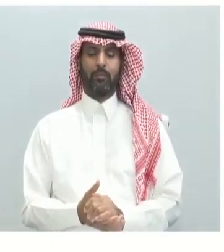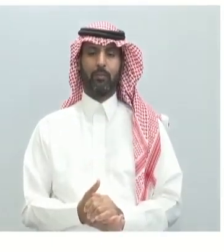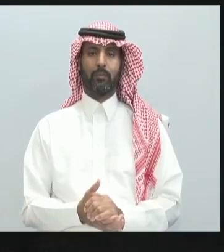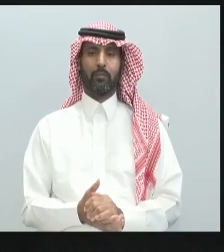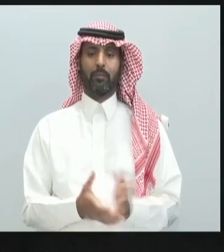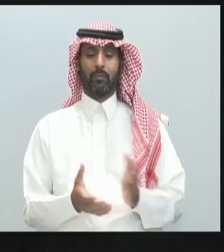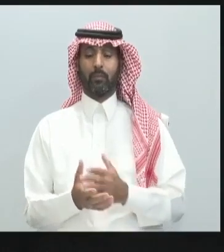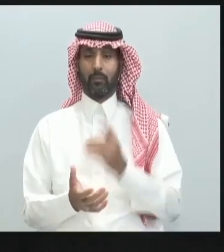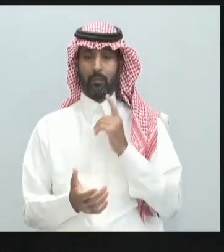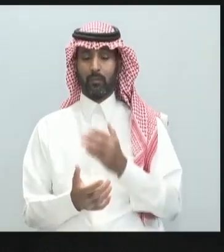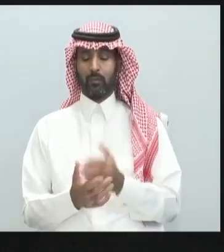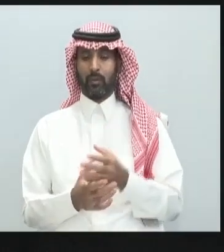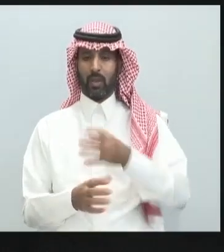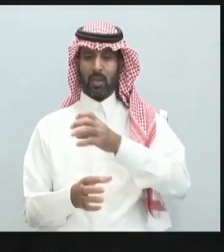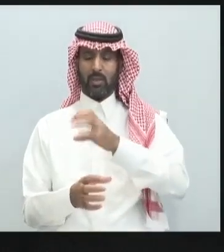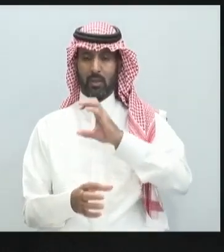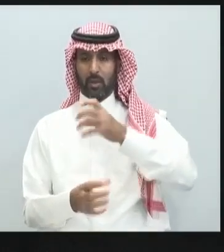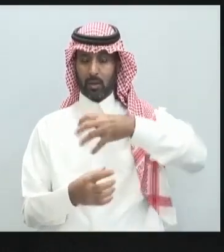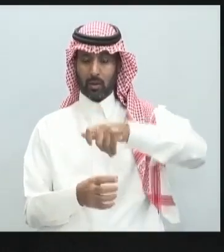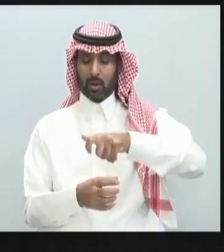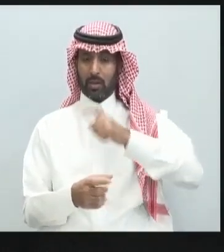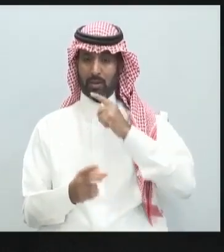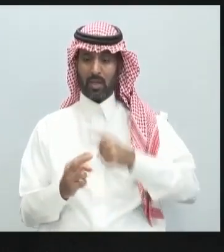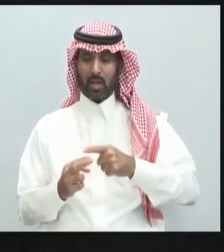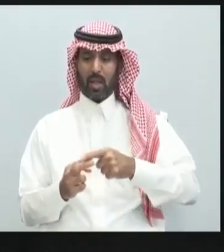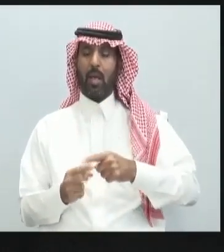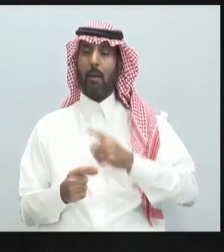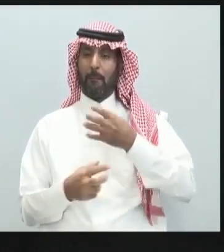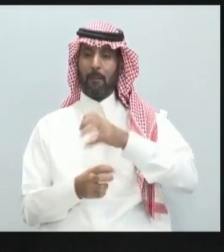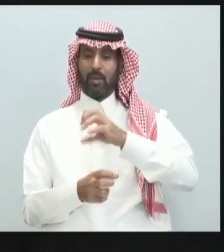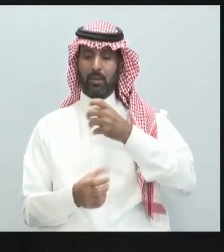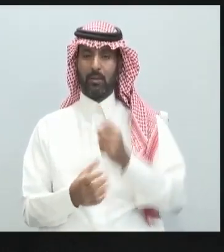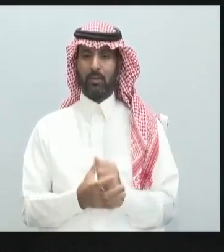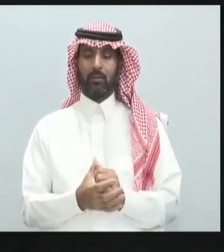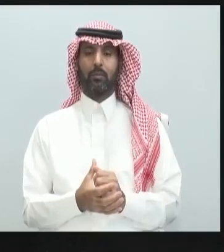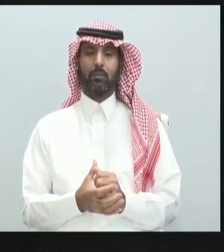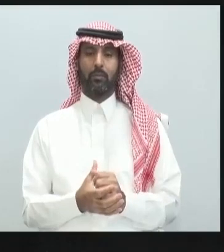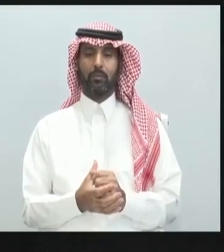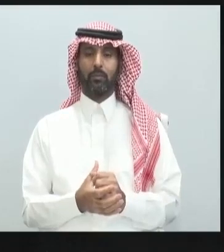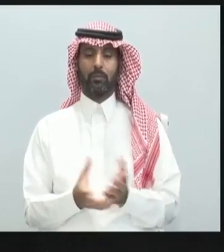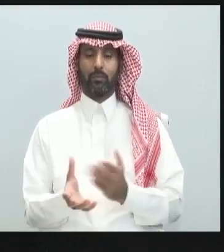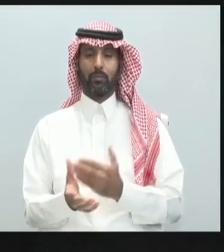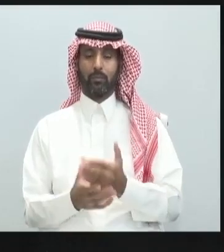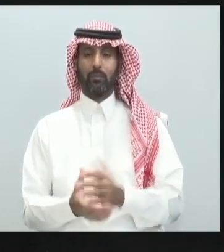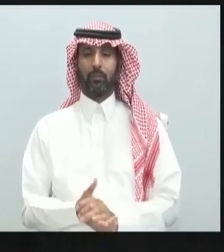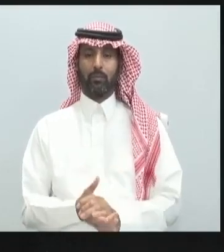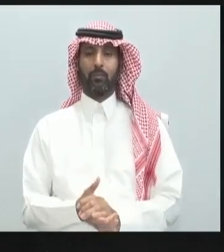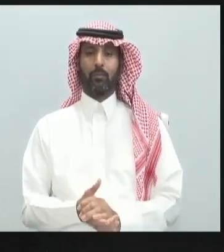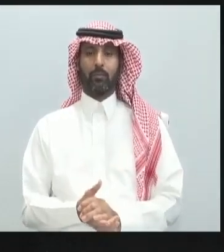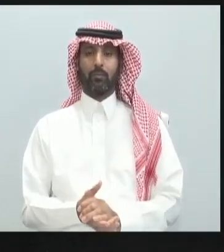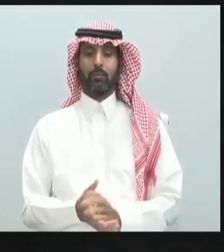is going for the stainless steel bottles instead of the plastic bottles, even if you are